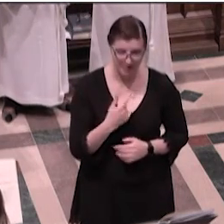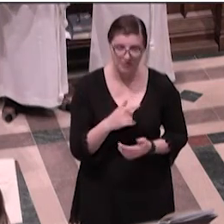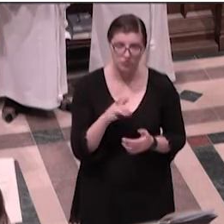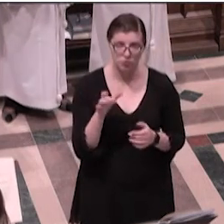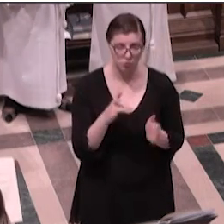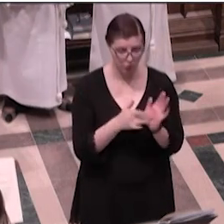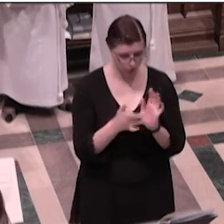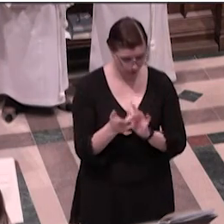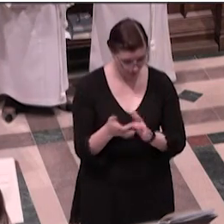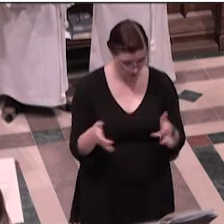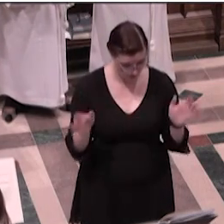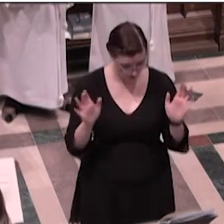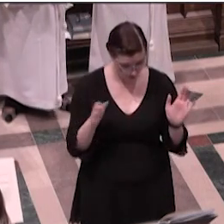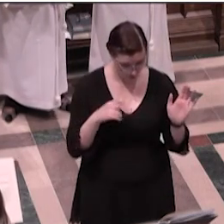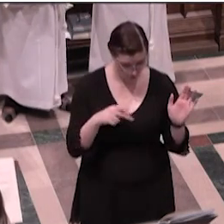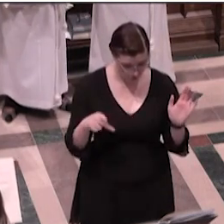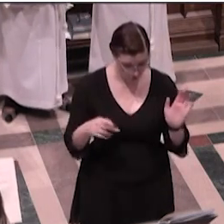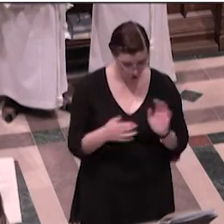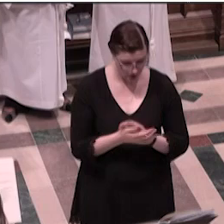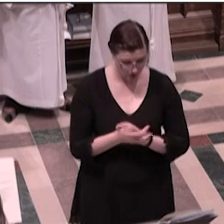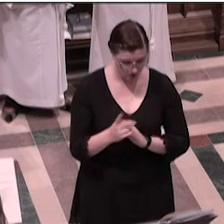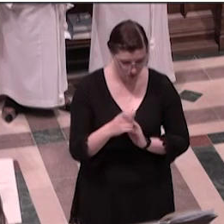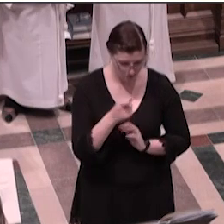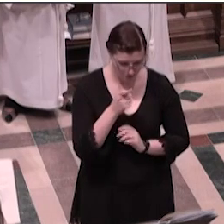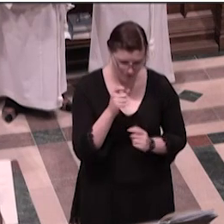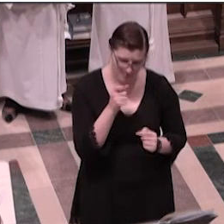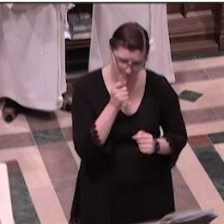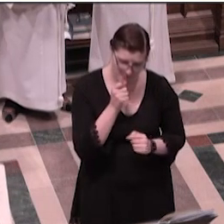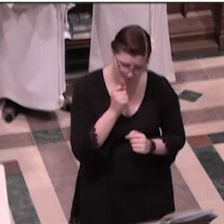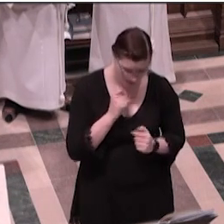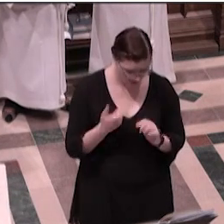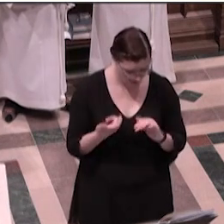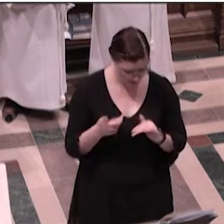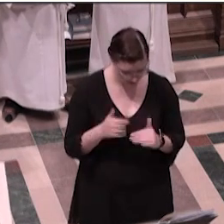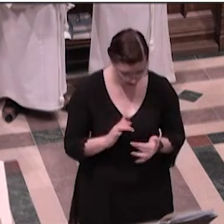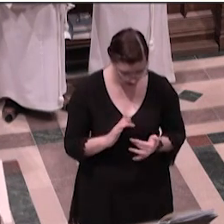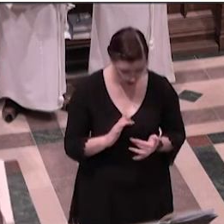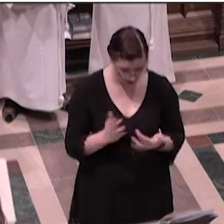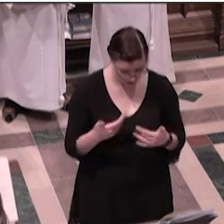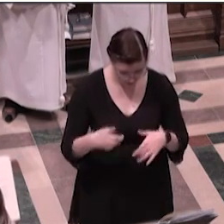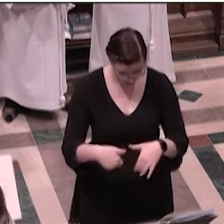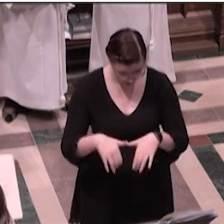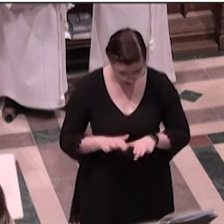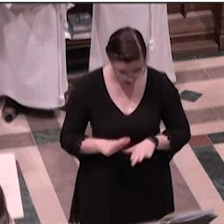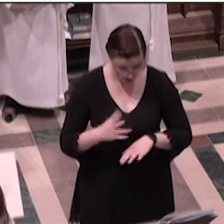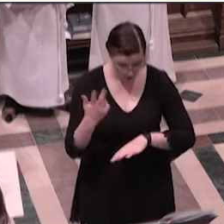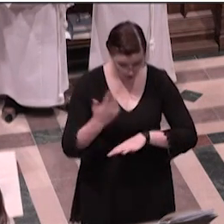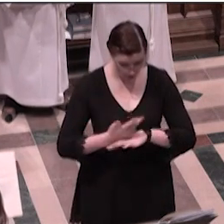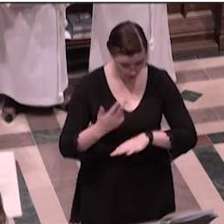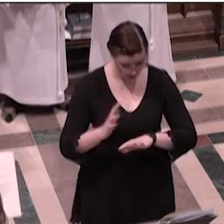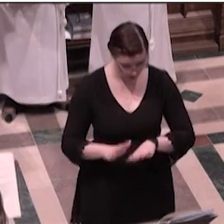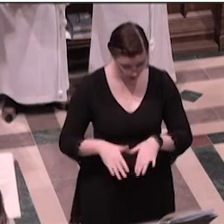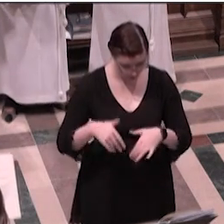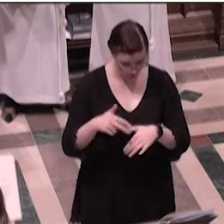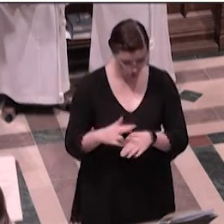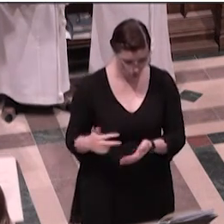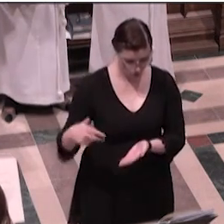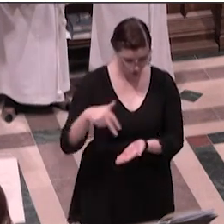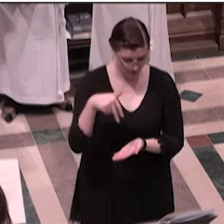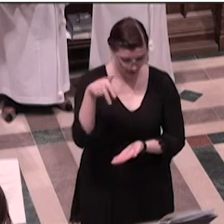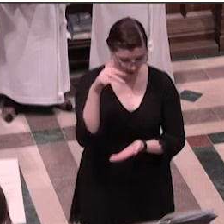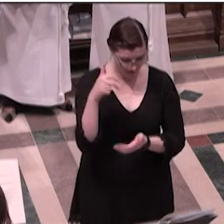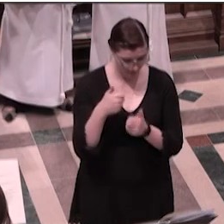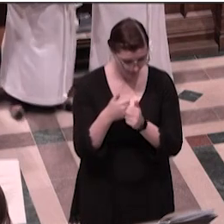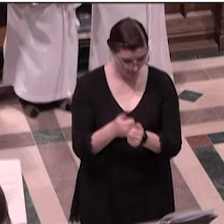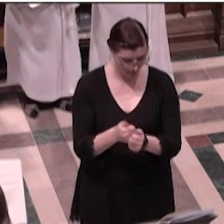Pilate. He suffered death and was buried. On the third day, he rose again in accordance with the scriptures.